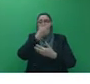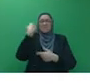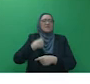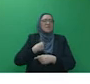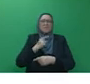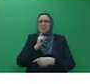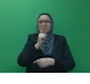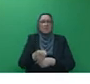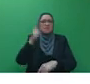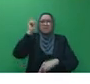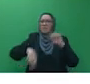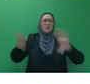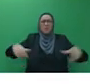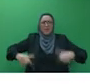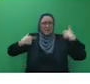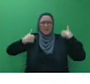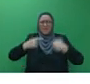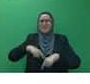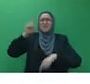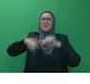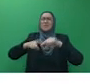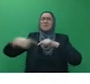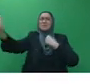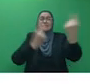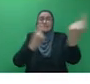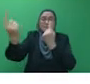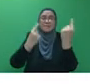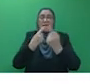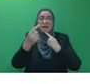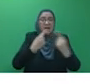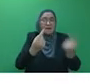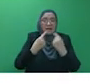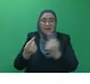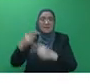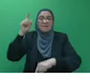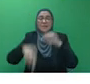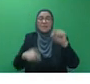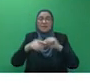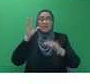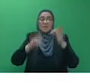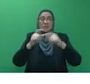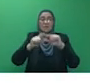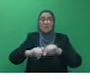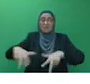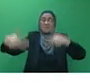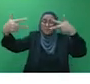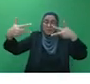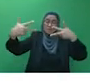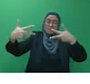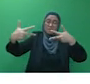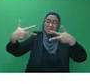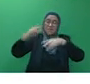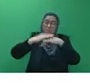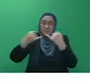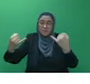talking to each other and sharing bits of information then you need them in life they're going to talk listen to you one one way uh communication hahaha